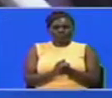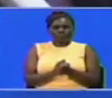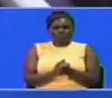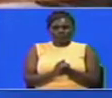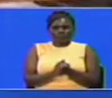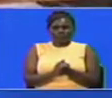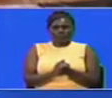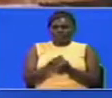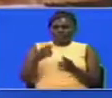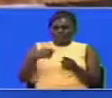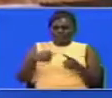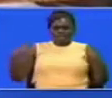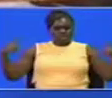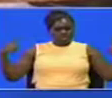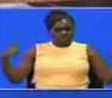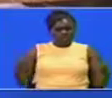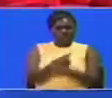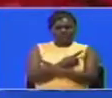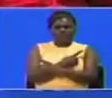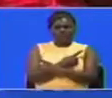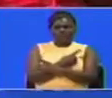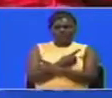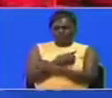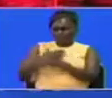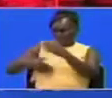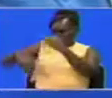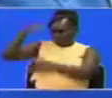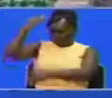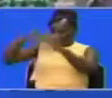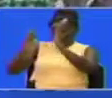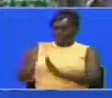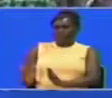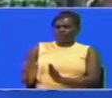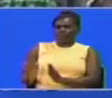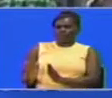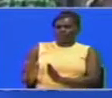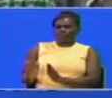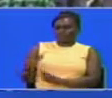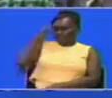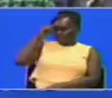I completely disagree with the professor. Okay.